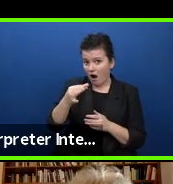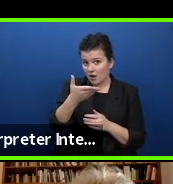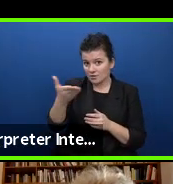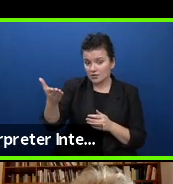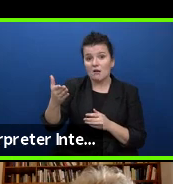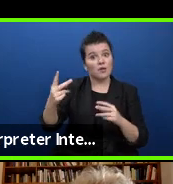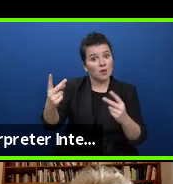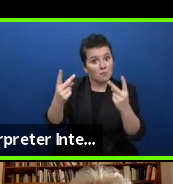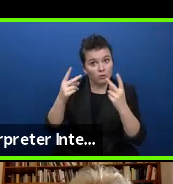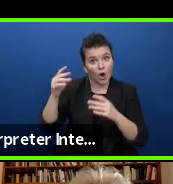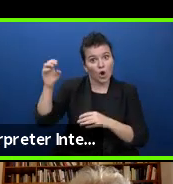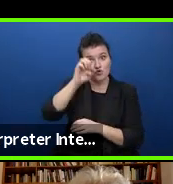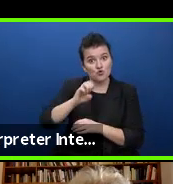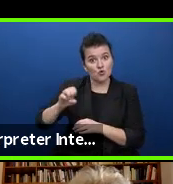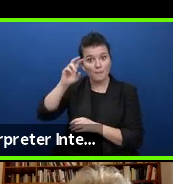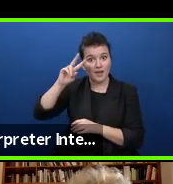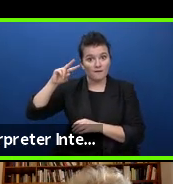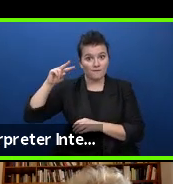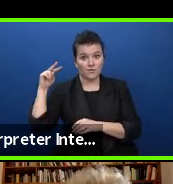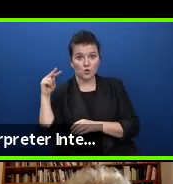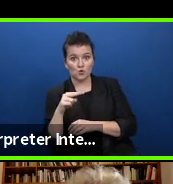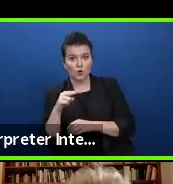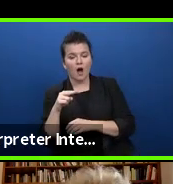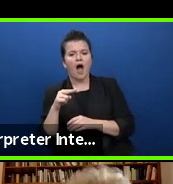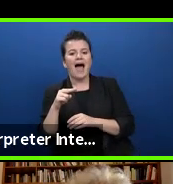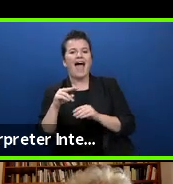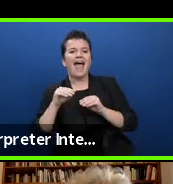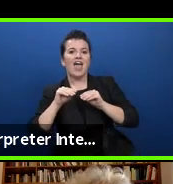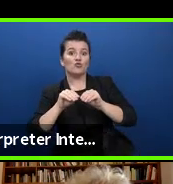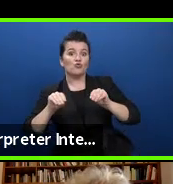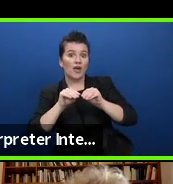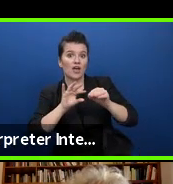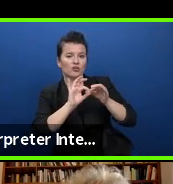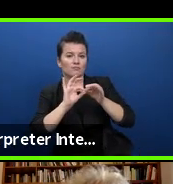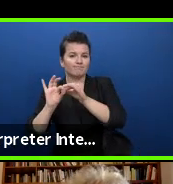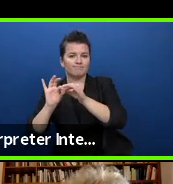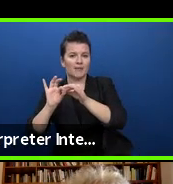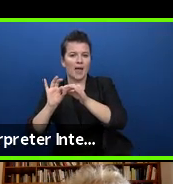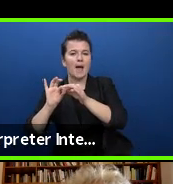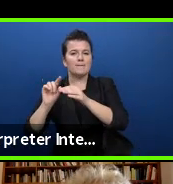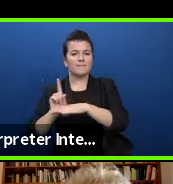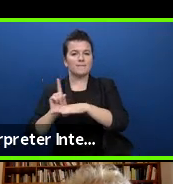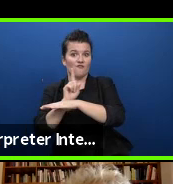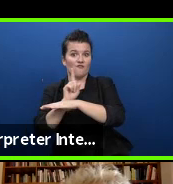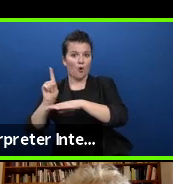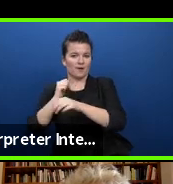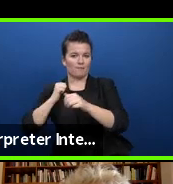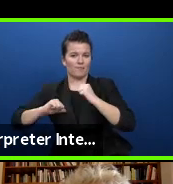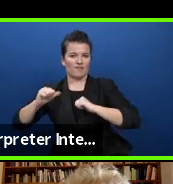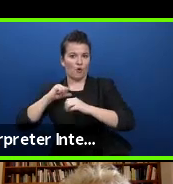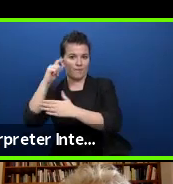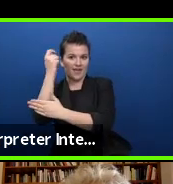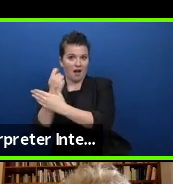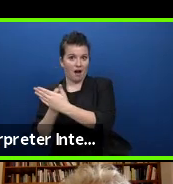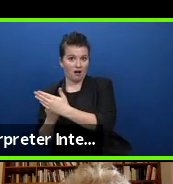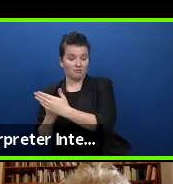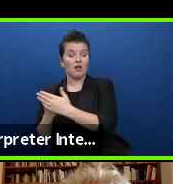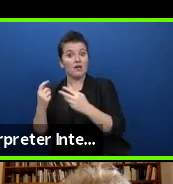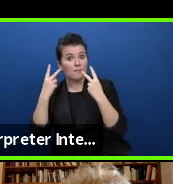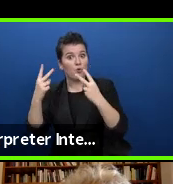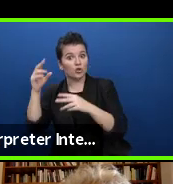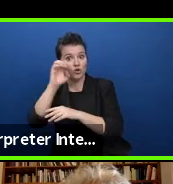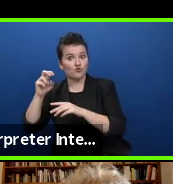view about education and performing arts? I think it's safely to say that that is what we've been discussing this morning,